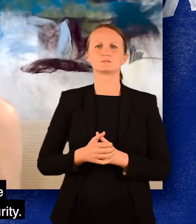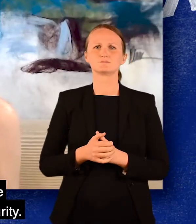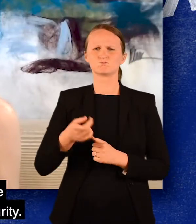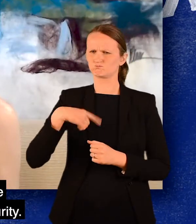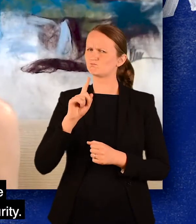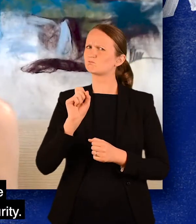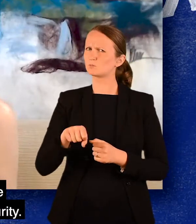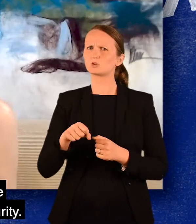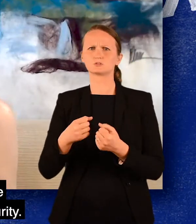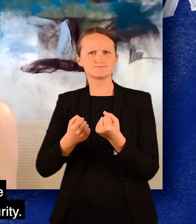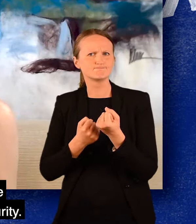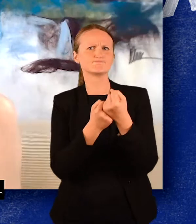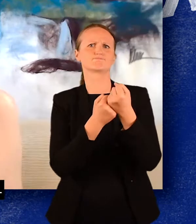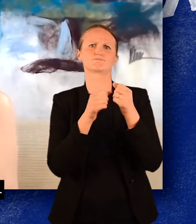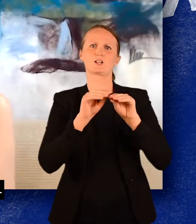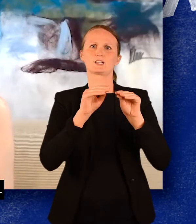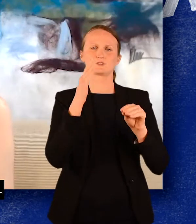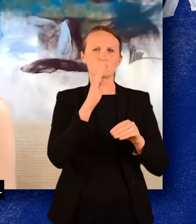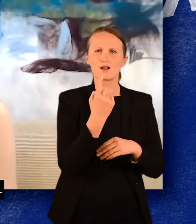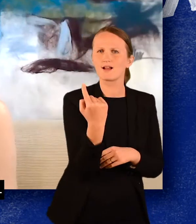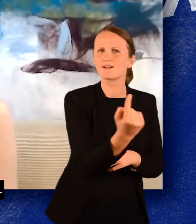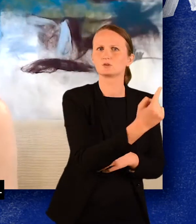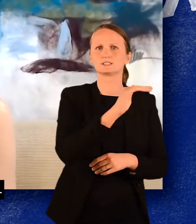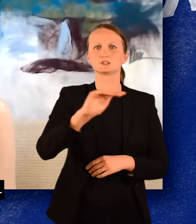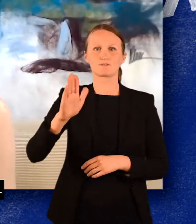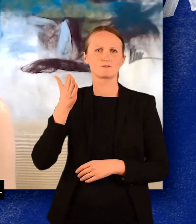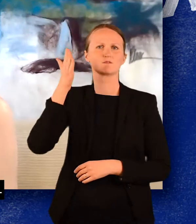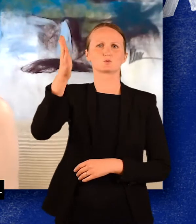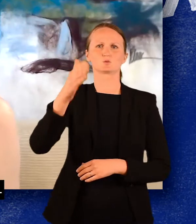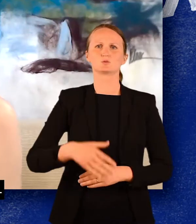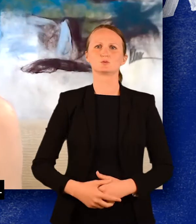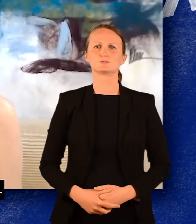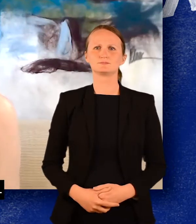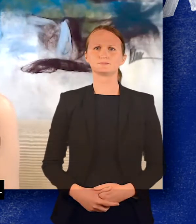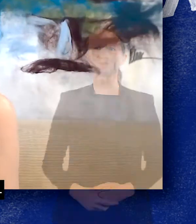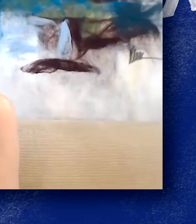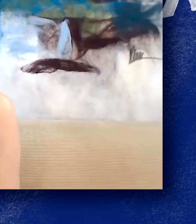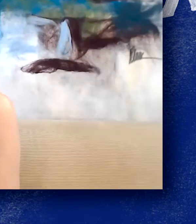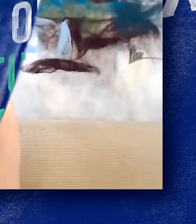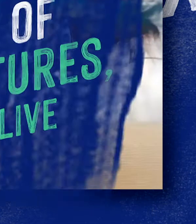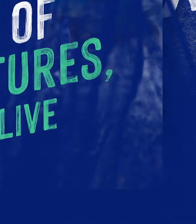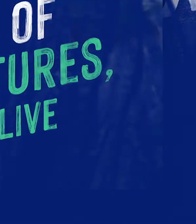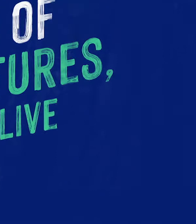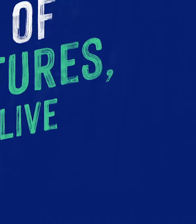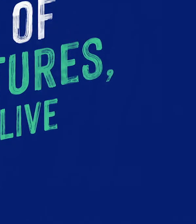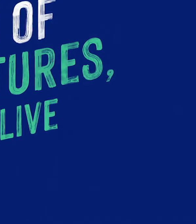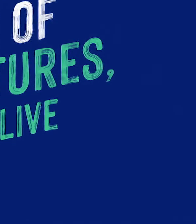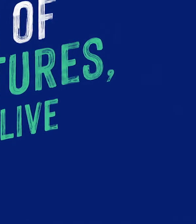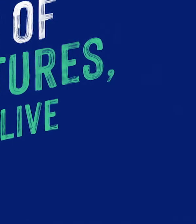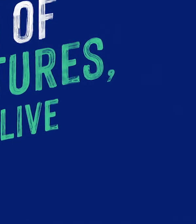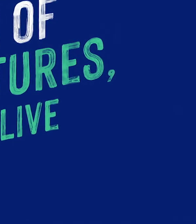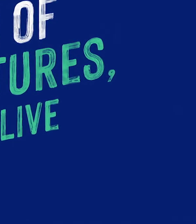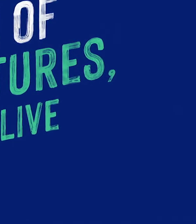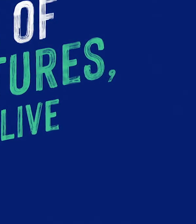poverty, crime, and insecurity. We must invest in education, in every child's future.